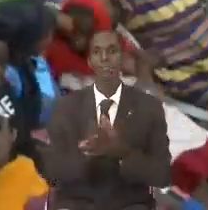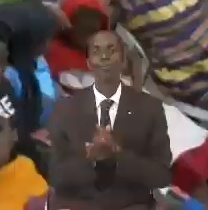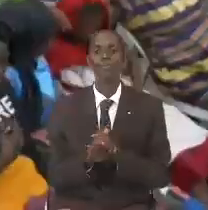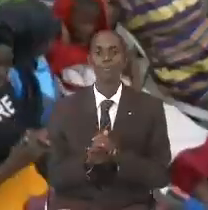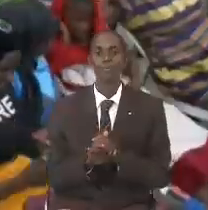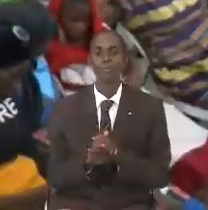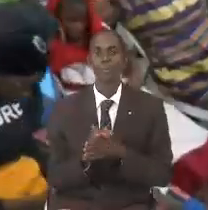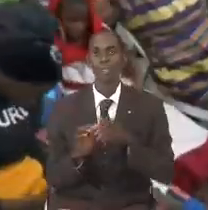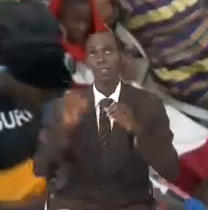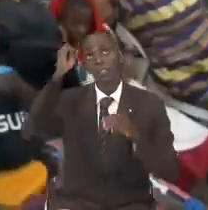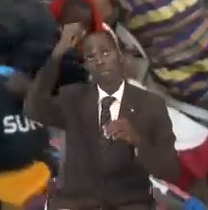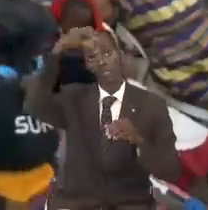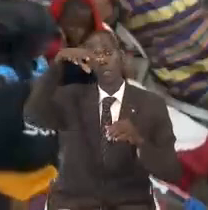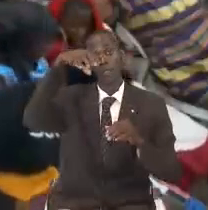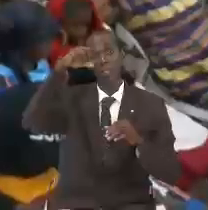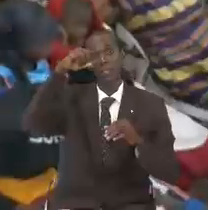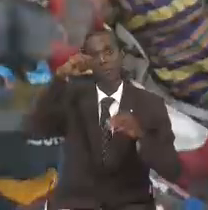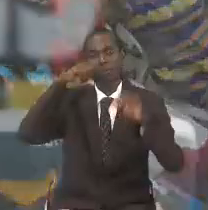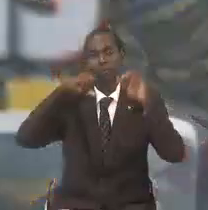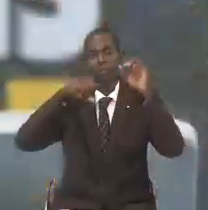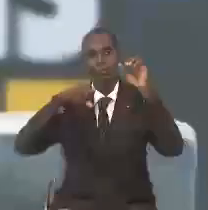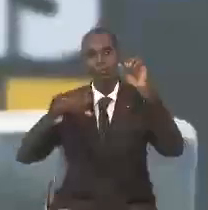Yes, the suddenness